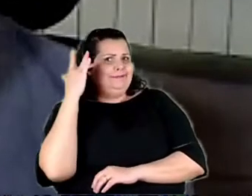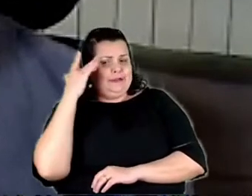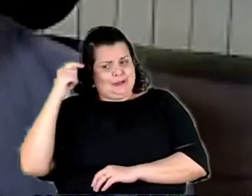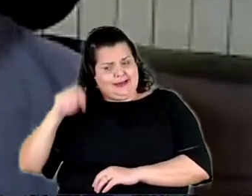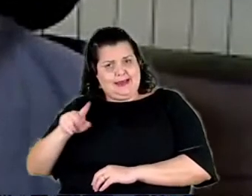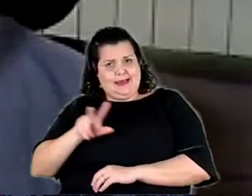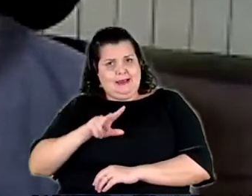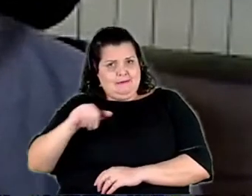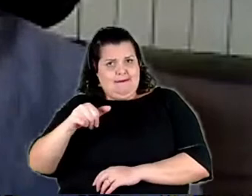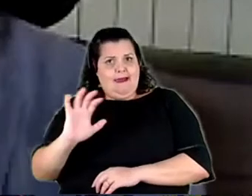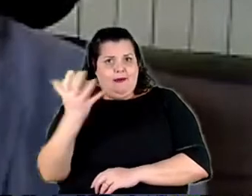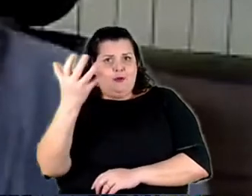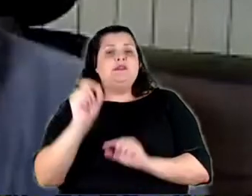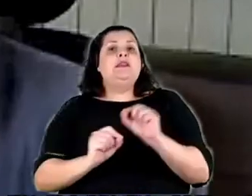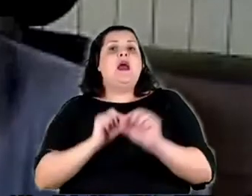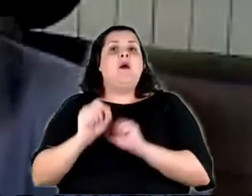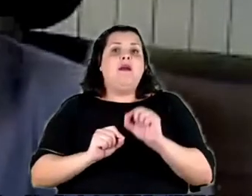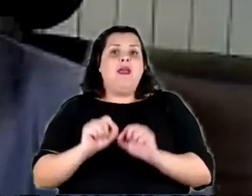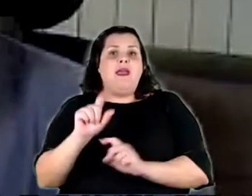so